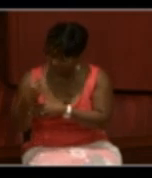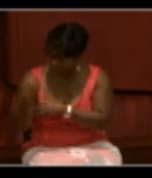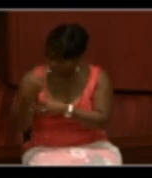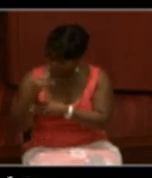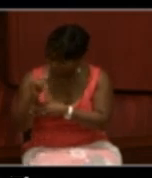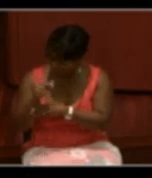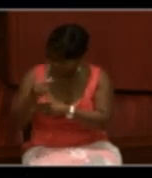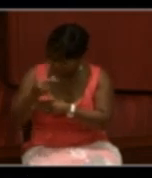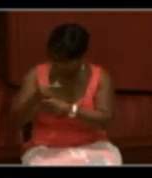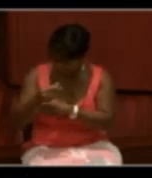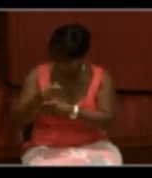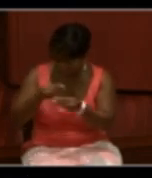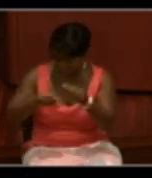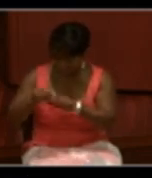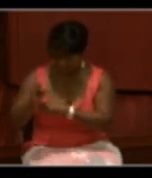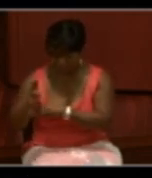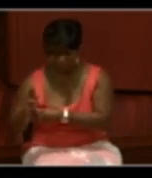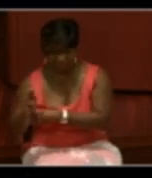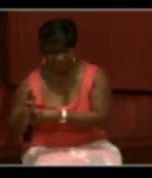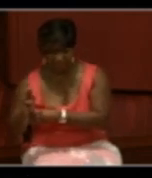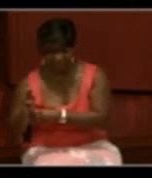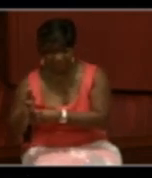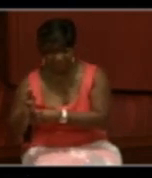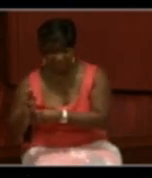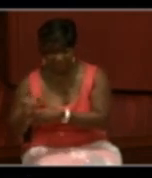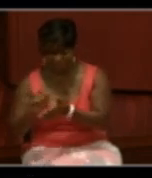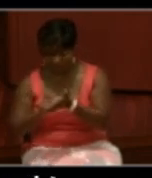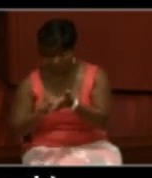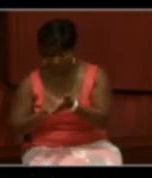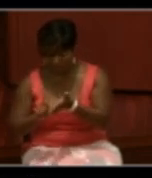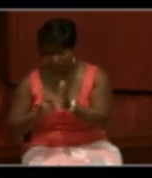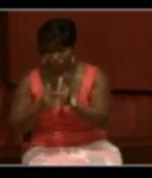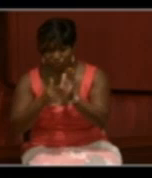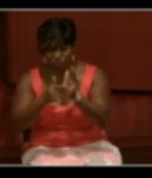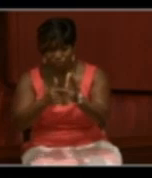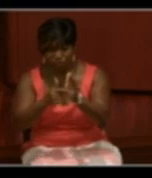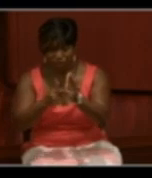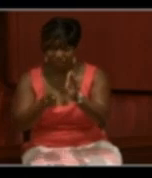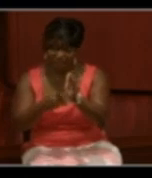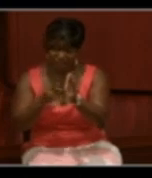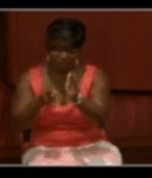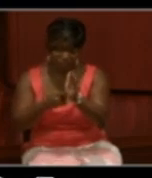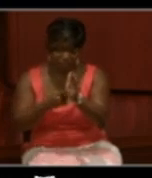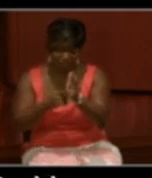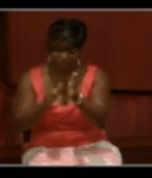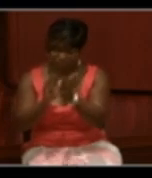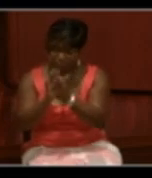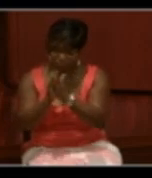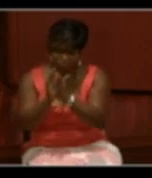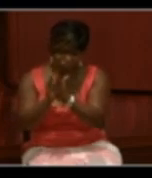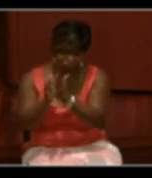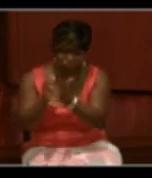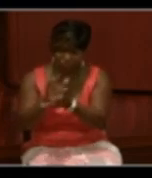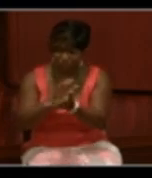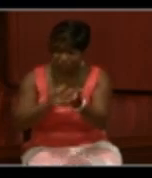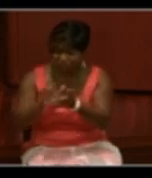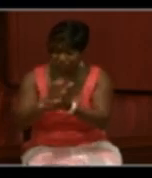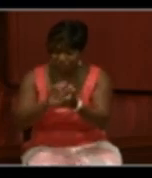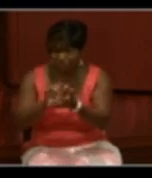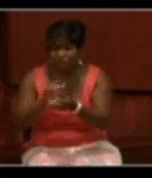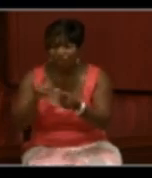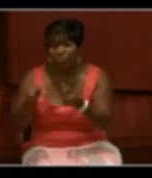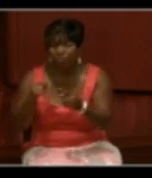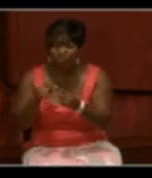G. So I wrote it that way just to show that sometimes there can be discrepancies, and